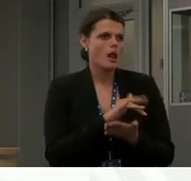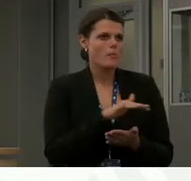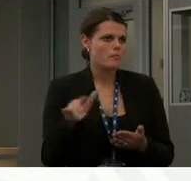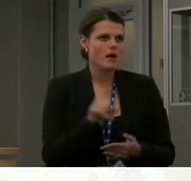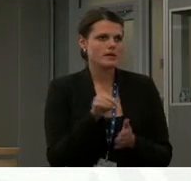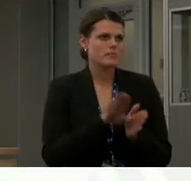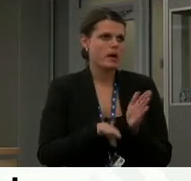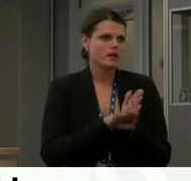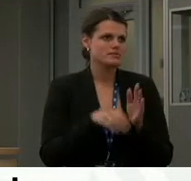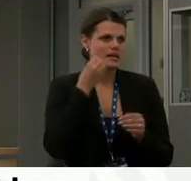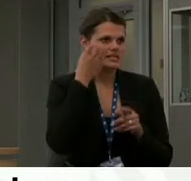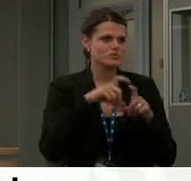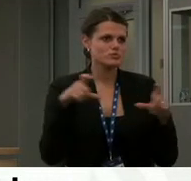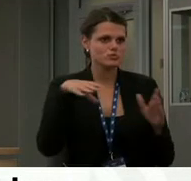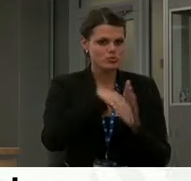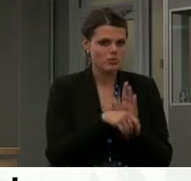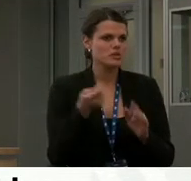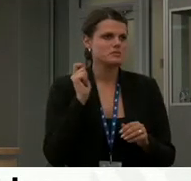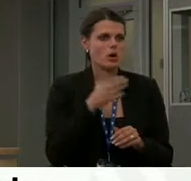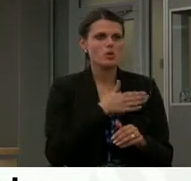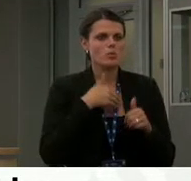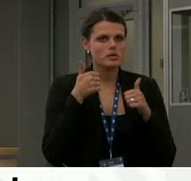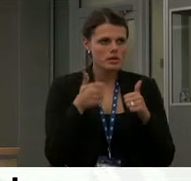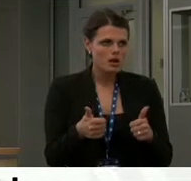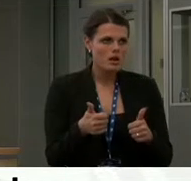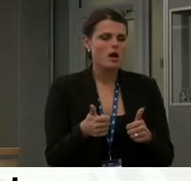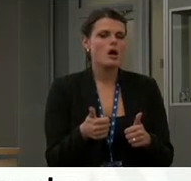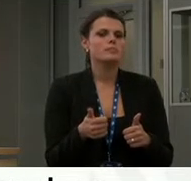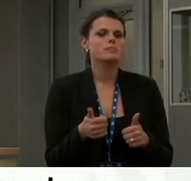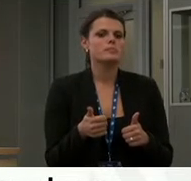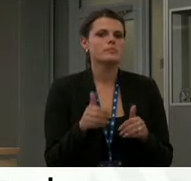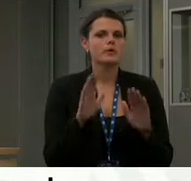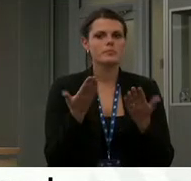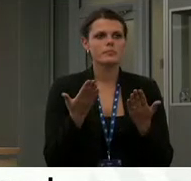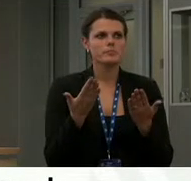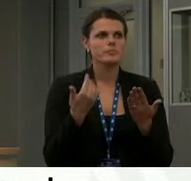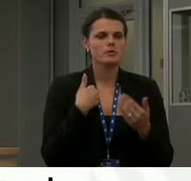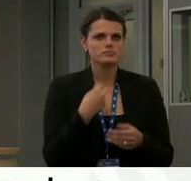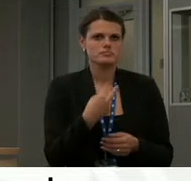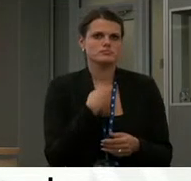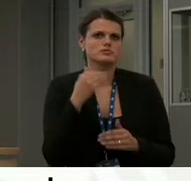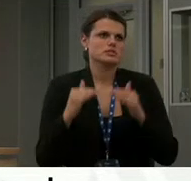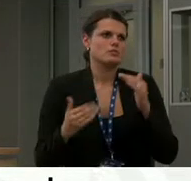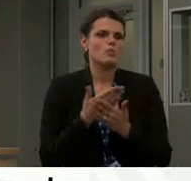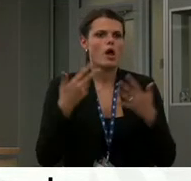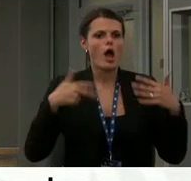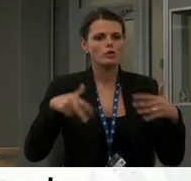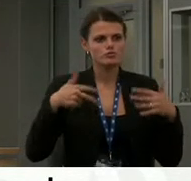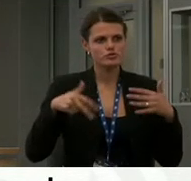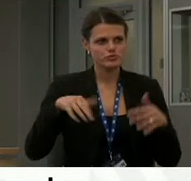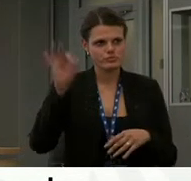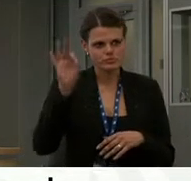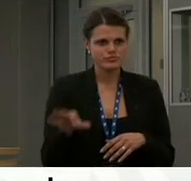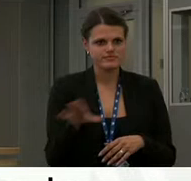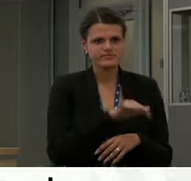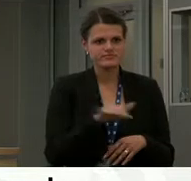in mainstream education. I think Spain has done quite well here. But I've also run into shocking statistics where 80% of